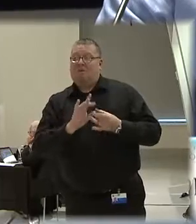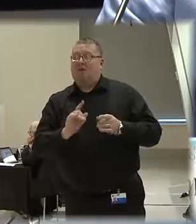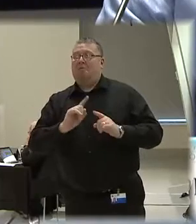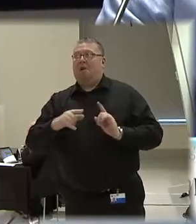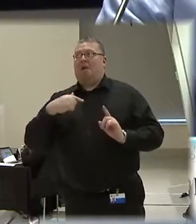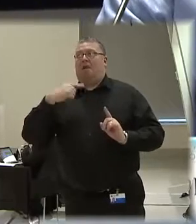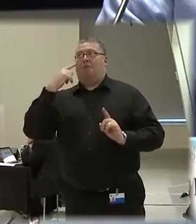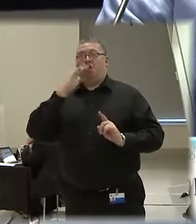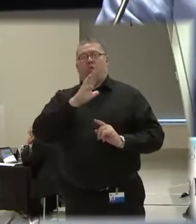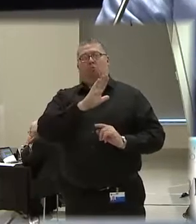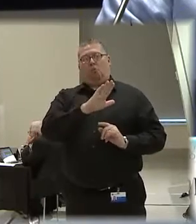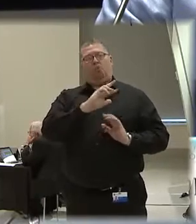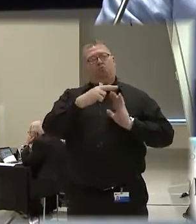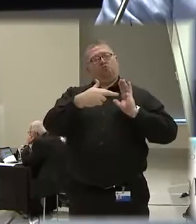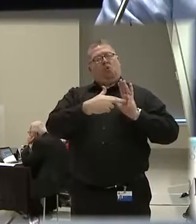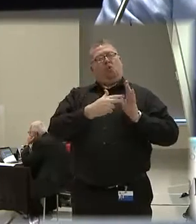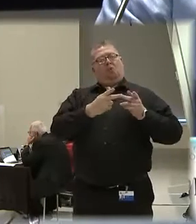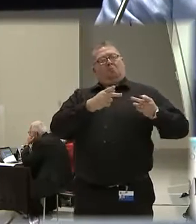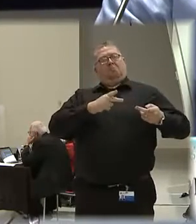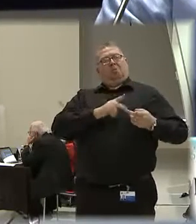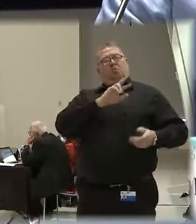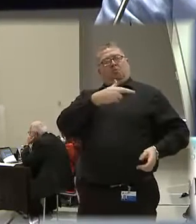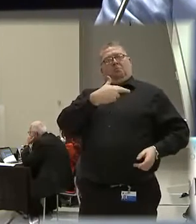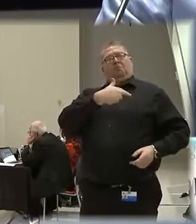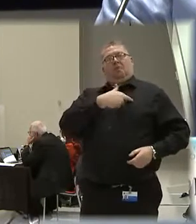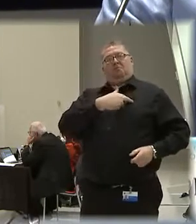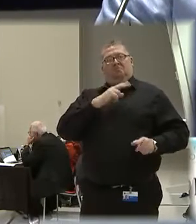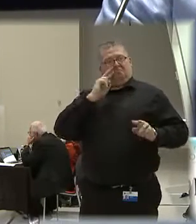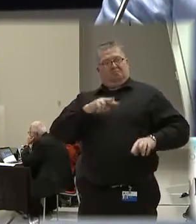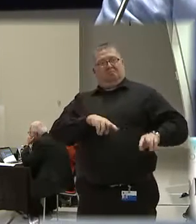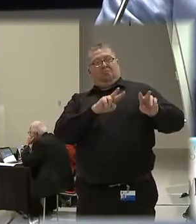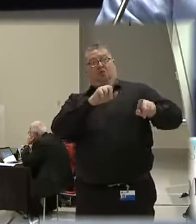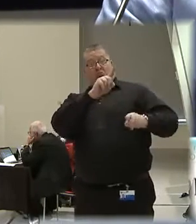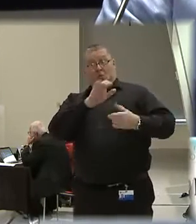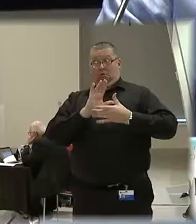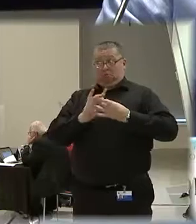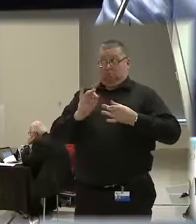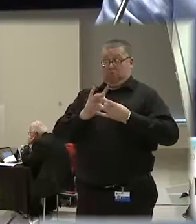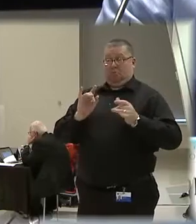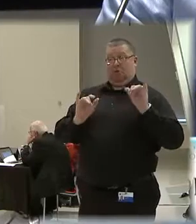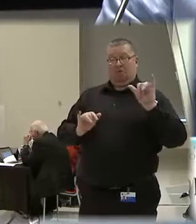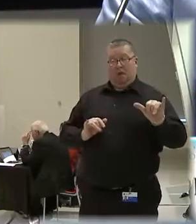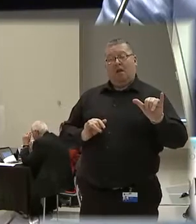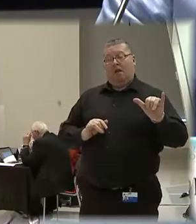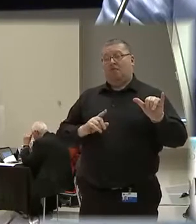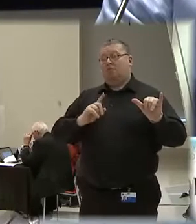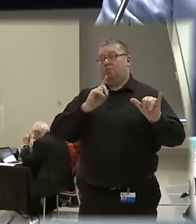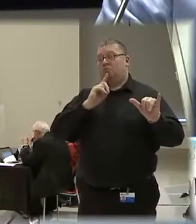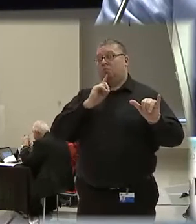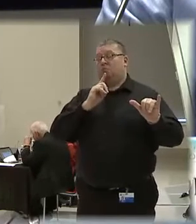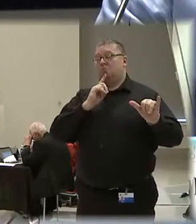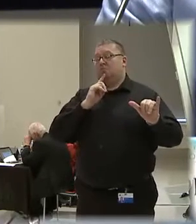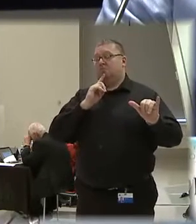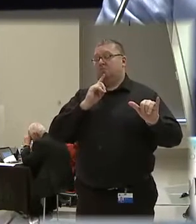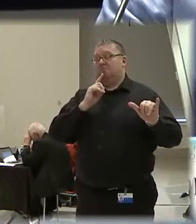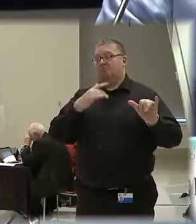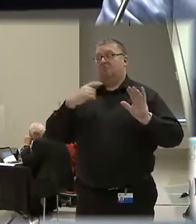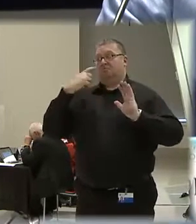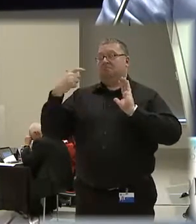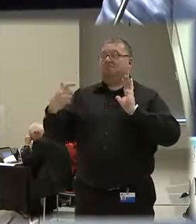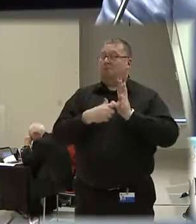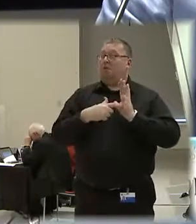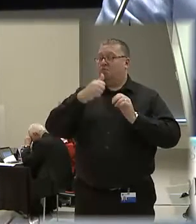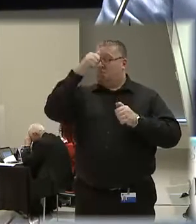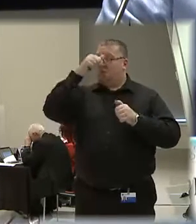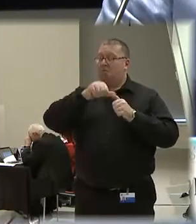your distinguished background and reputation being able to say that has to be very duly noted, and